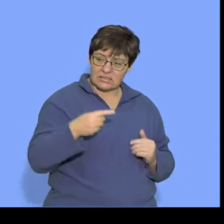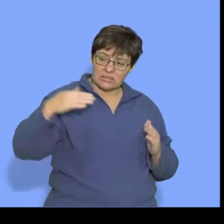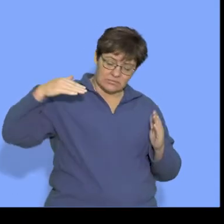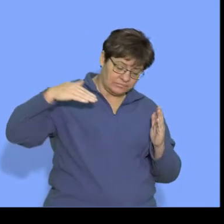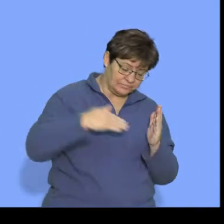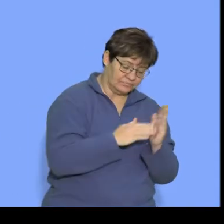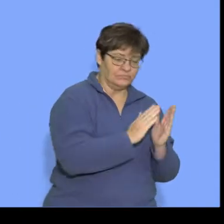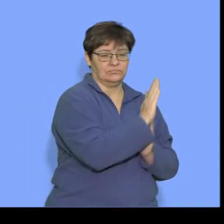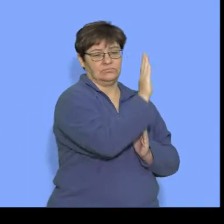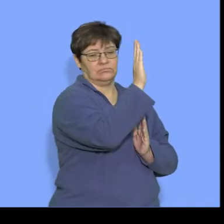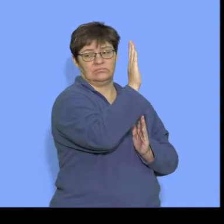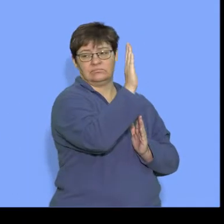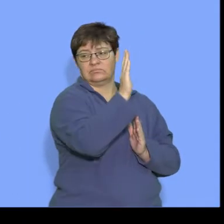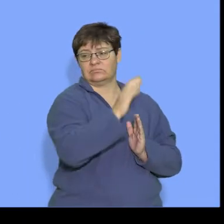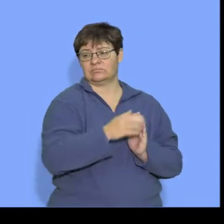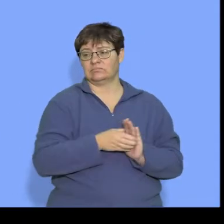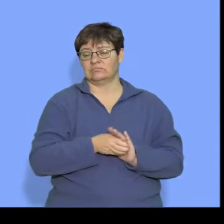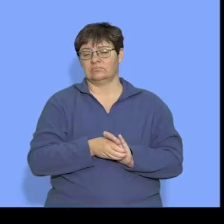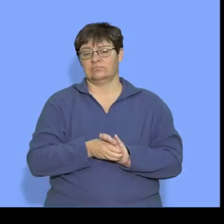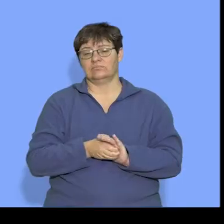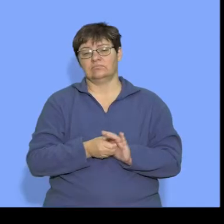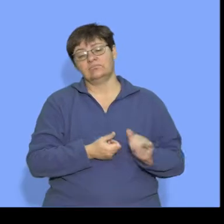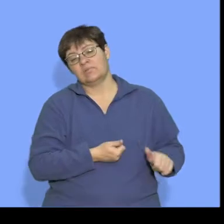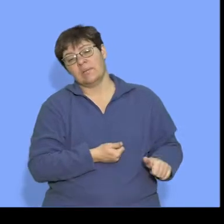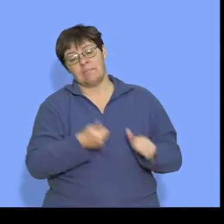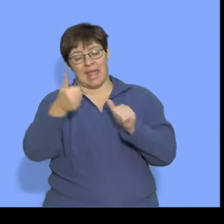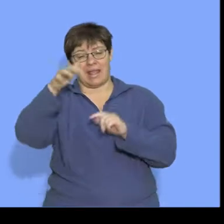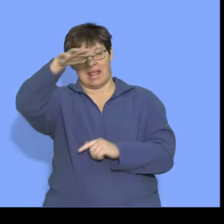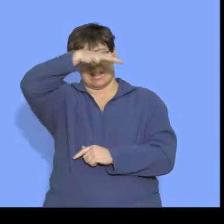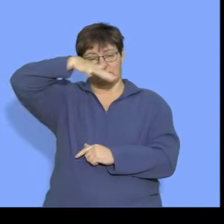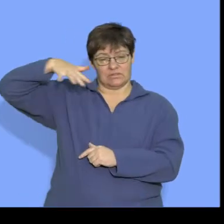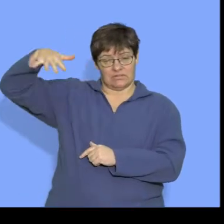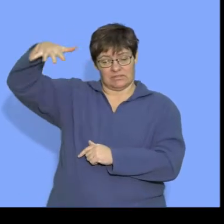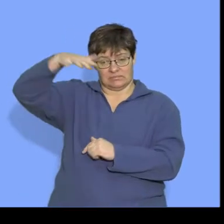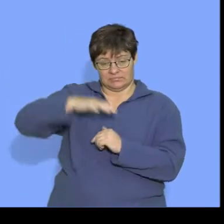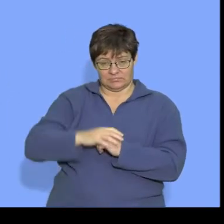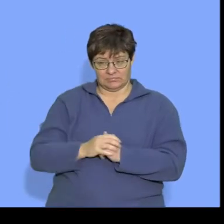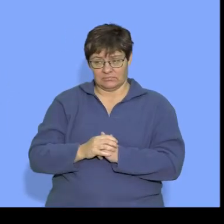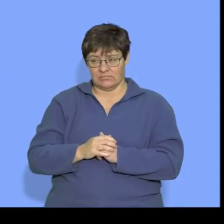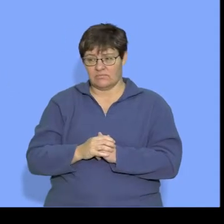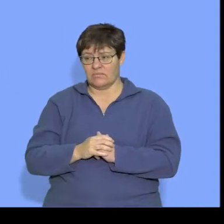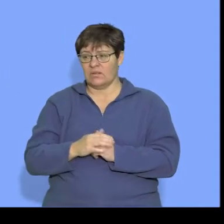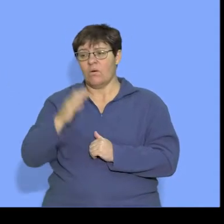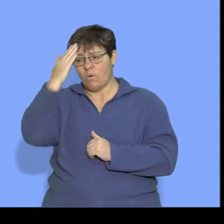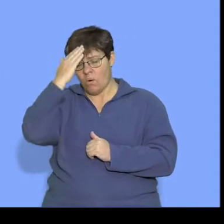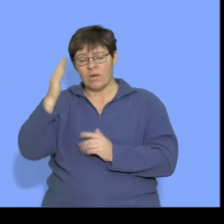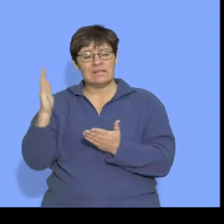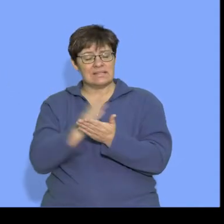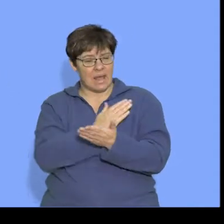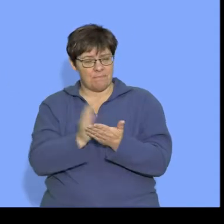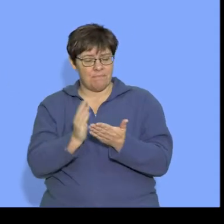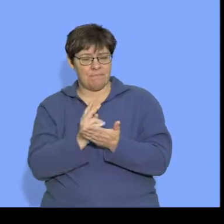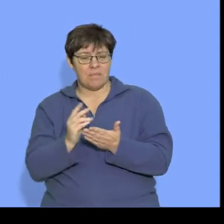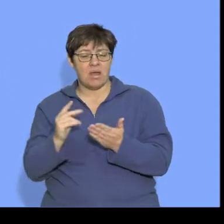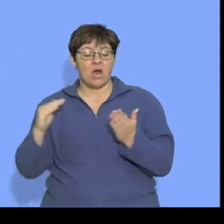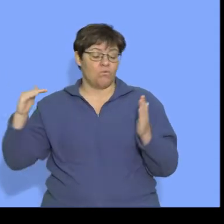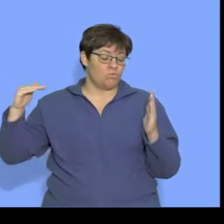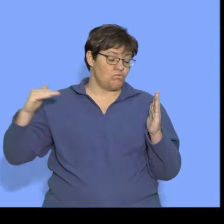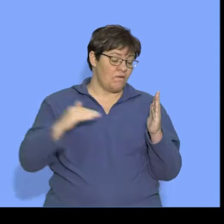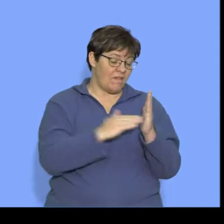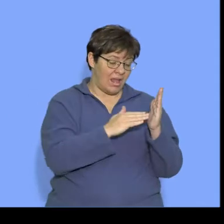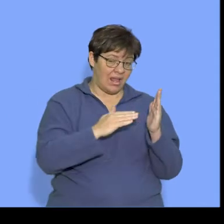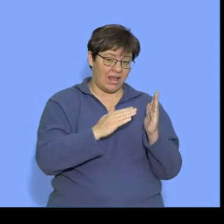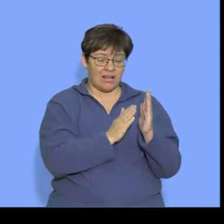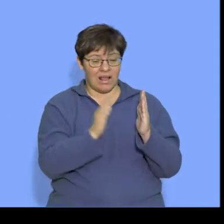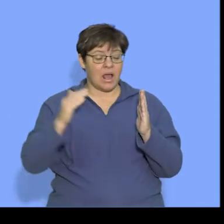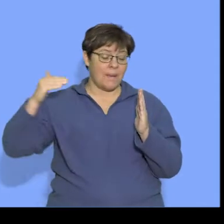surface and it's sent back into the atmosphere. We do know that some of it is then reflected back onto the